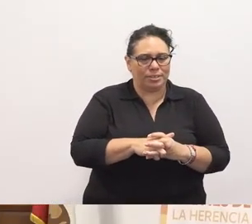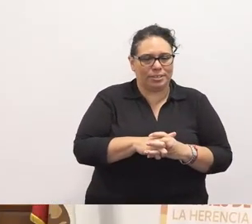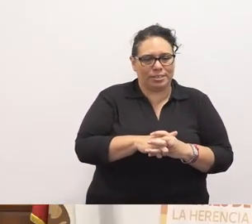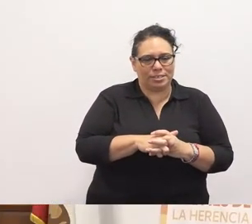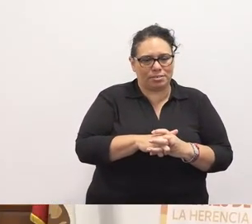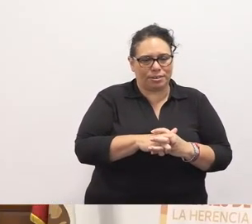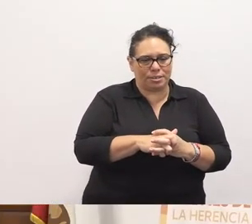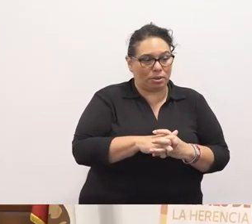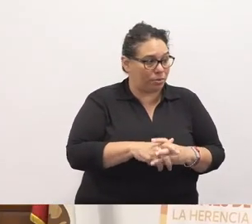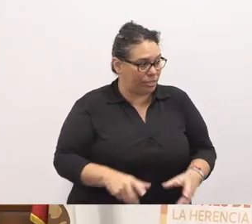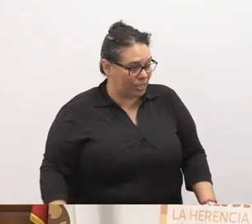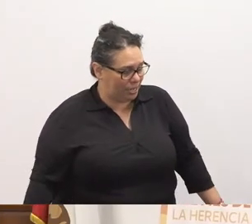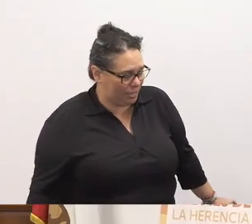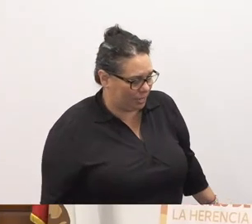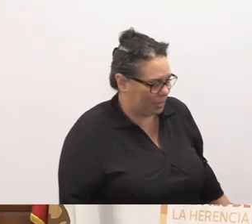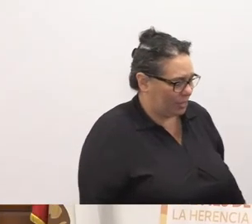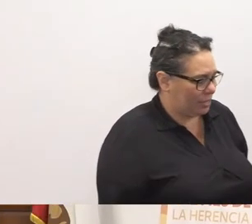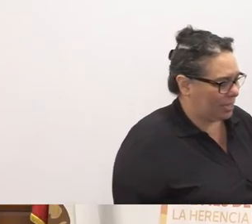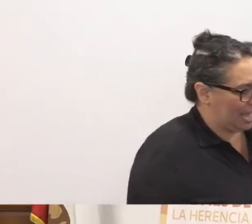Thank you.